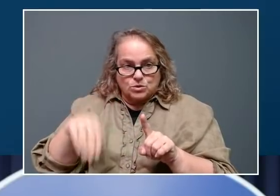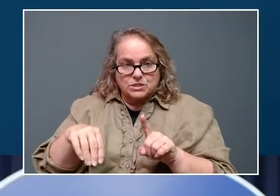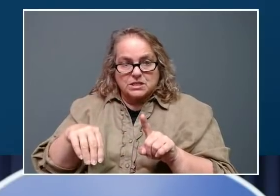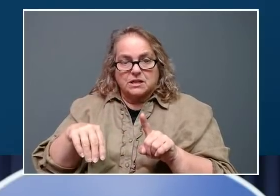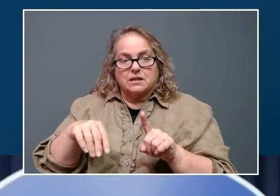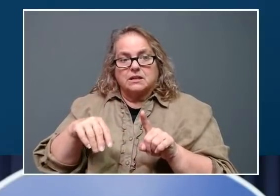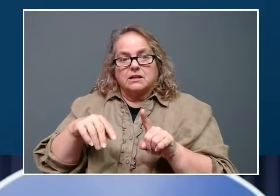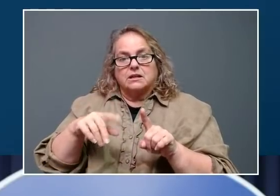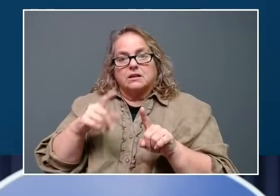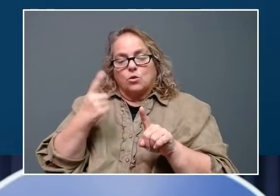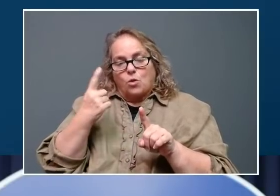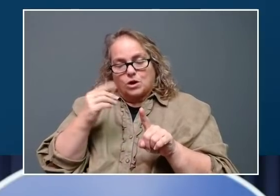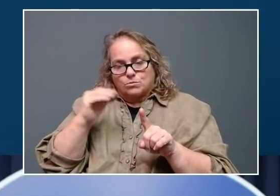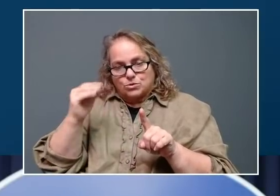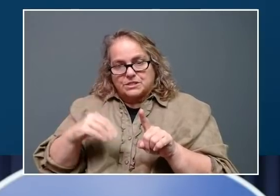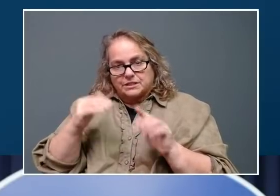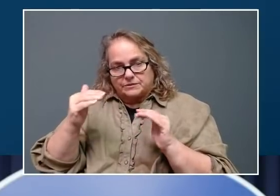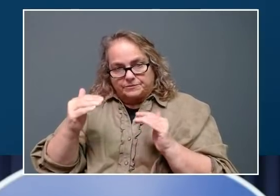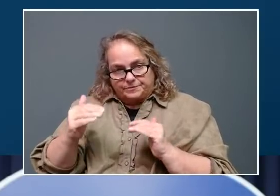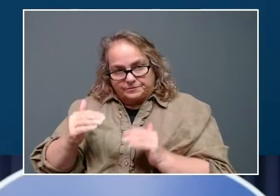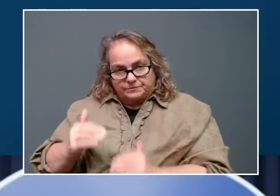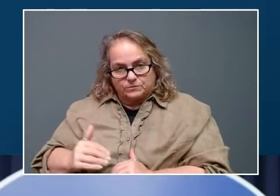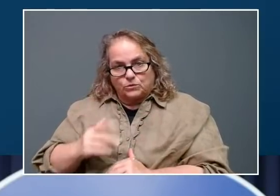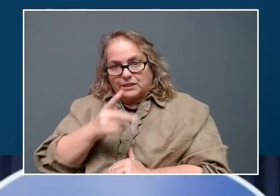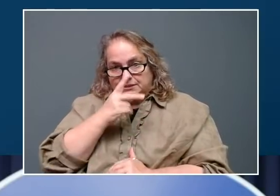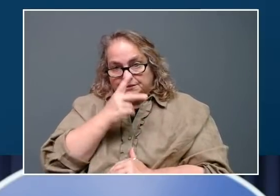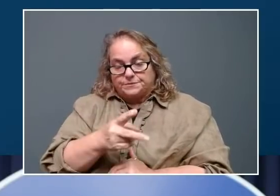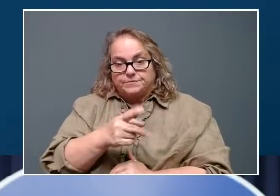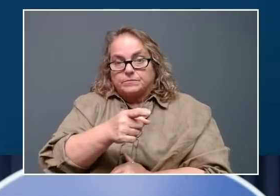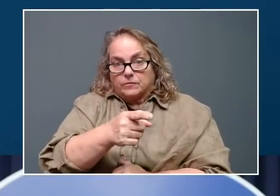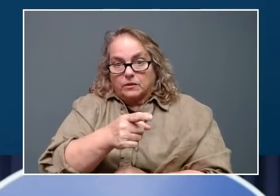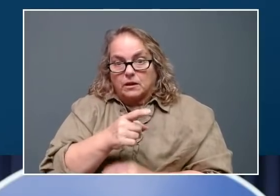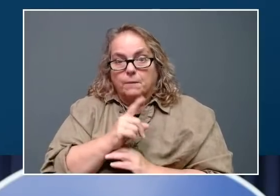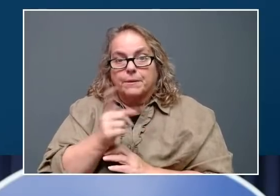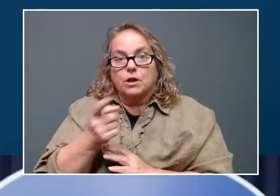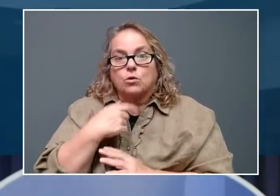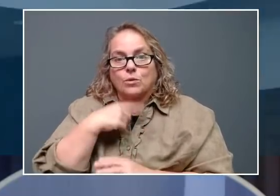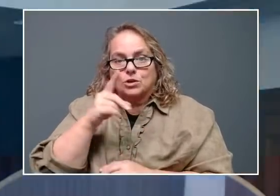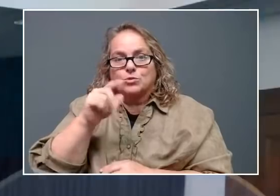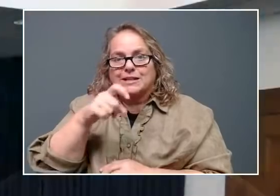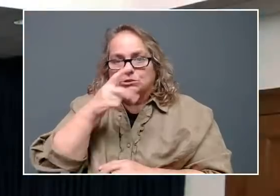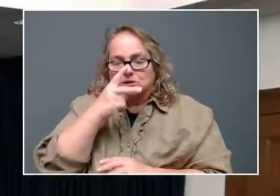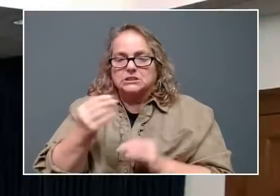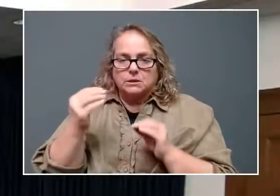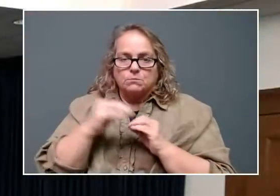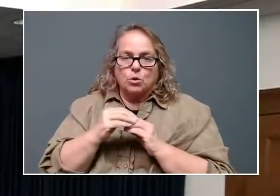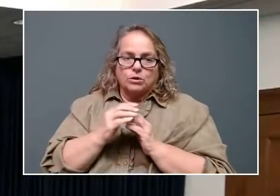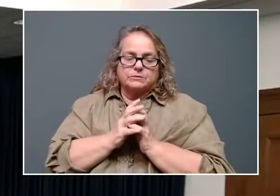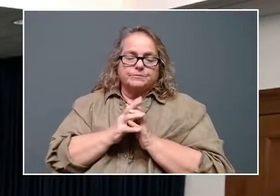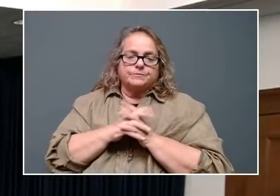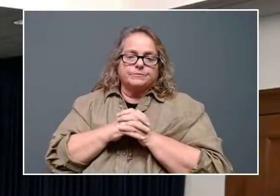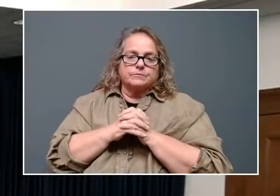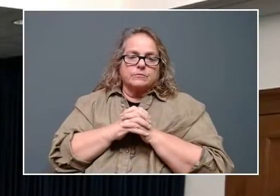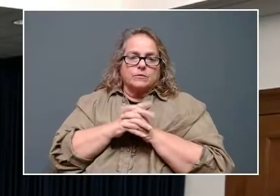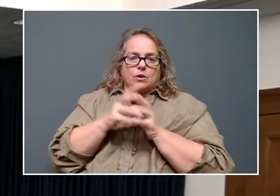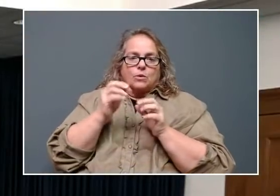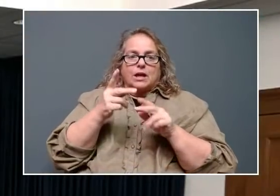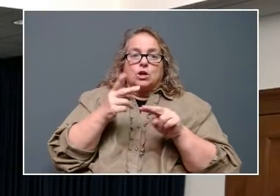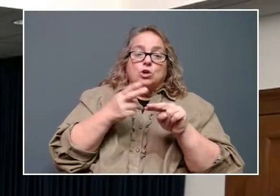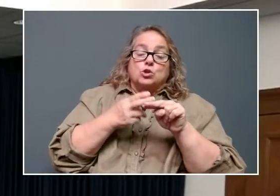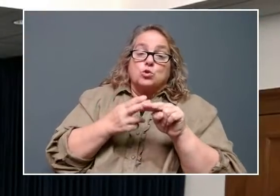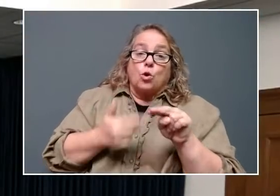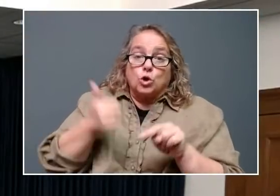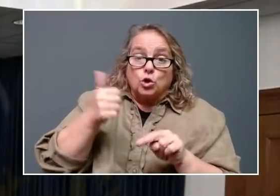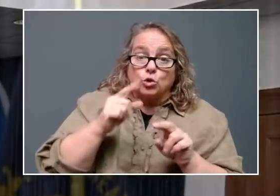by 1%. But we do need to see more. All right, shorter report today.